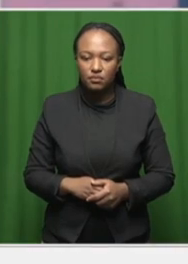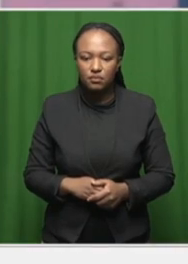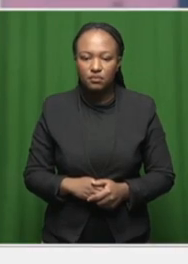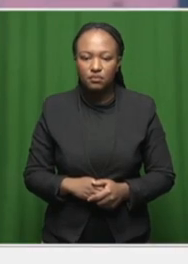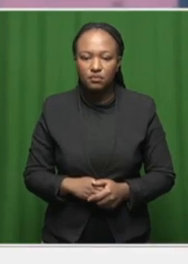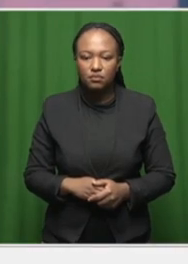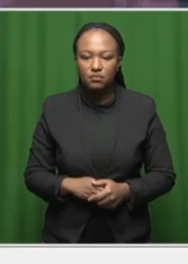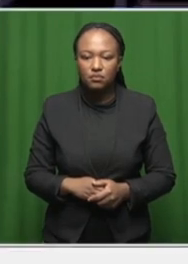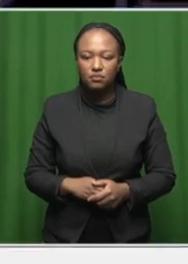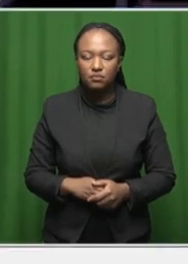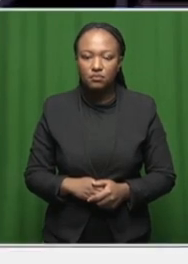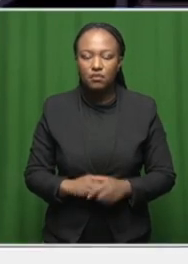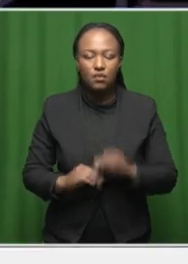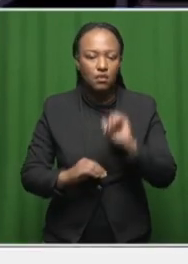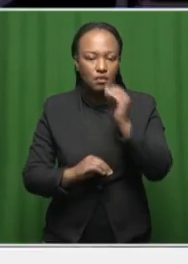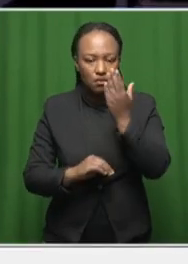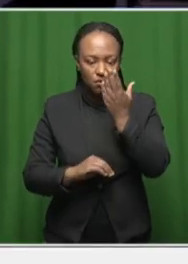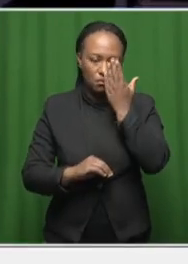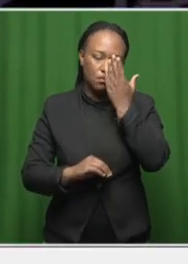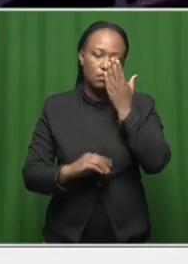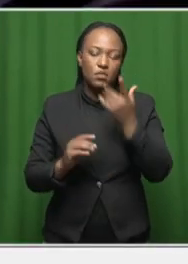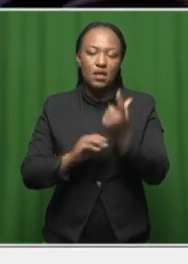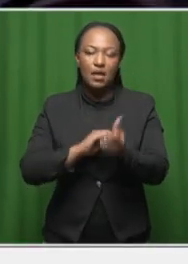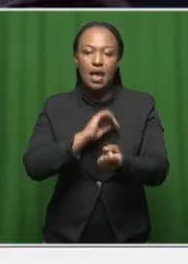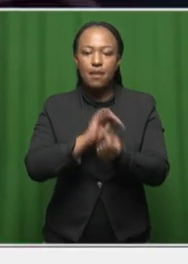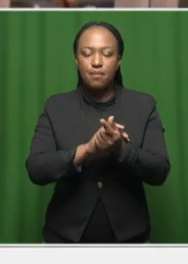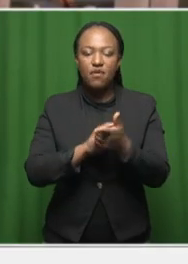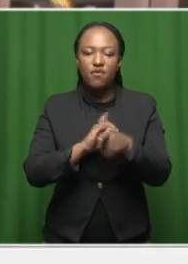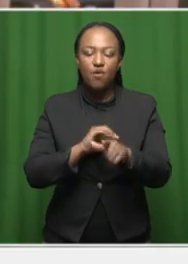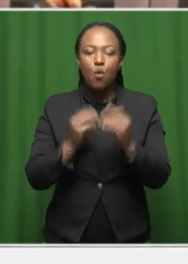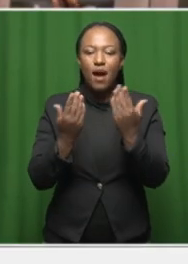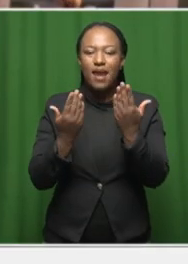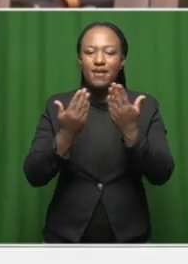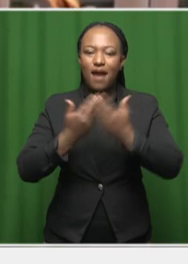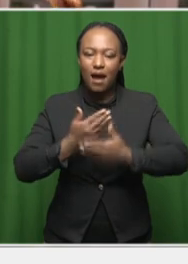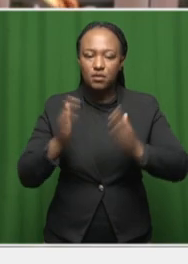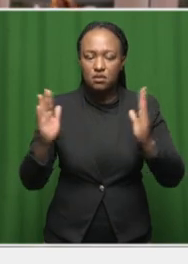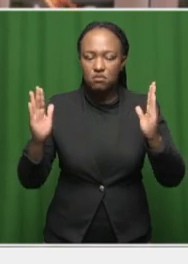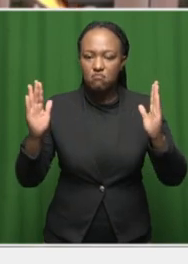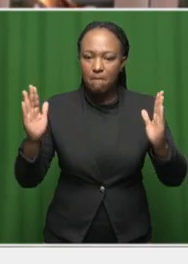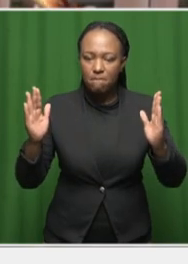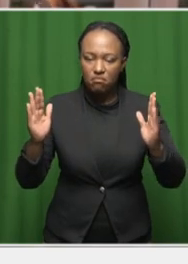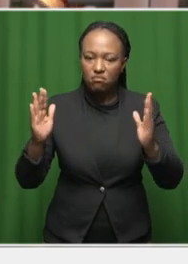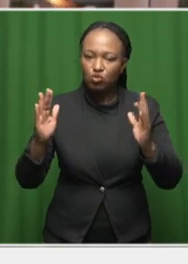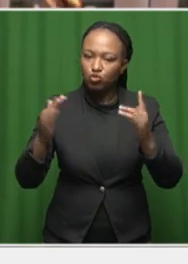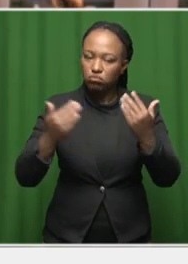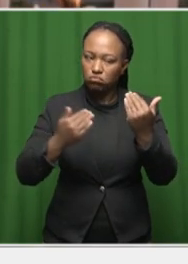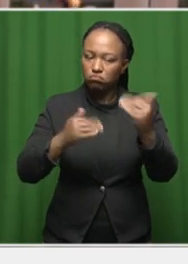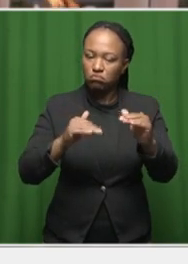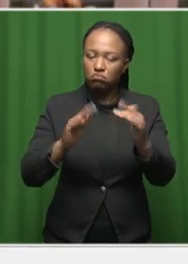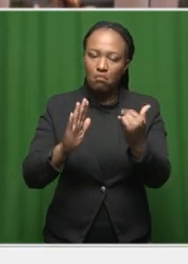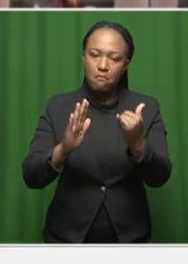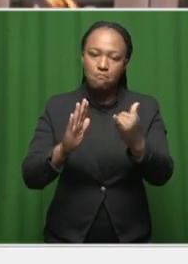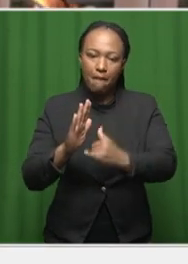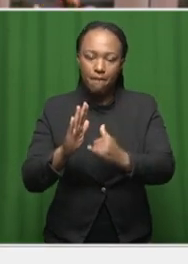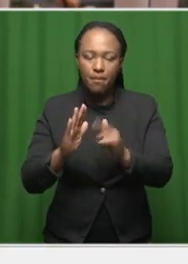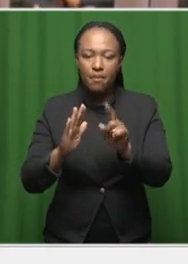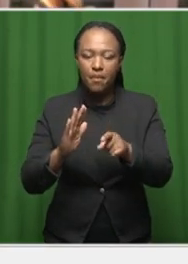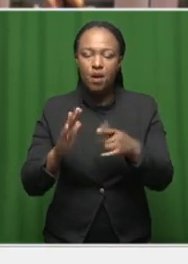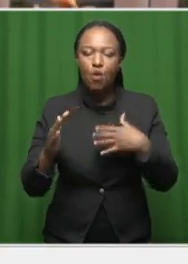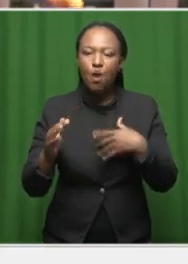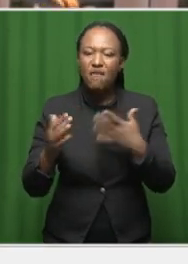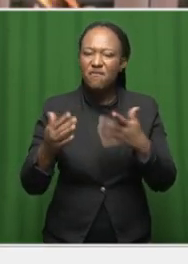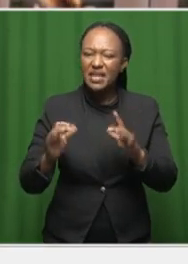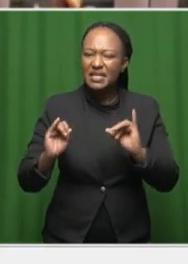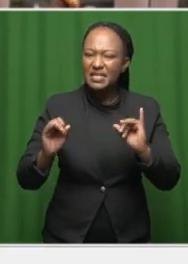A last-minute dash to escape an upcoming night curfew. This drastic move follows a brutal killing